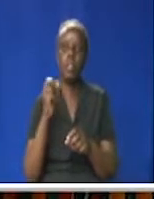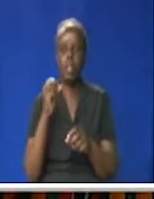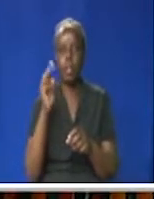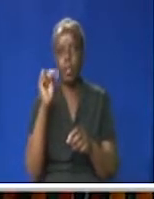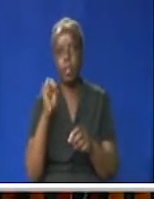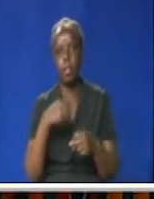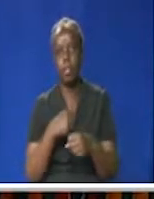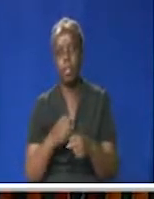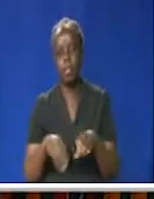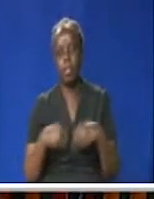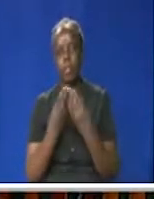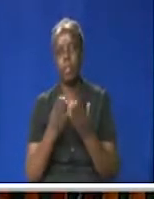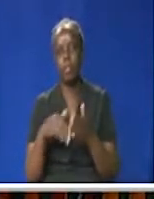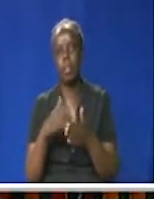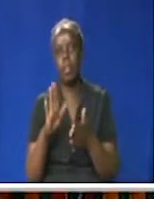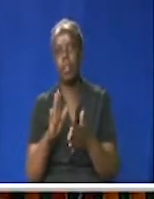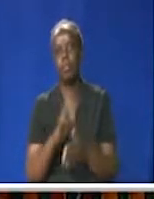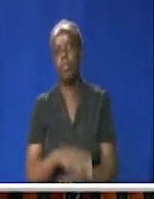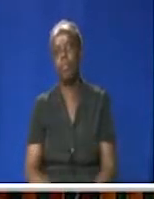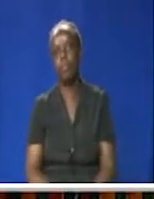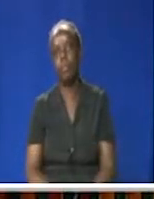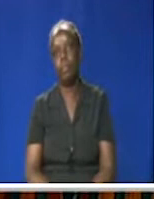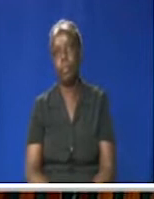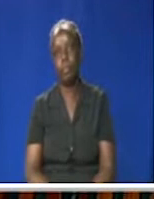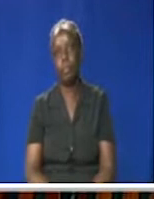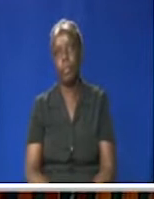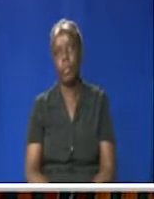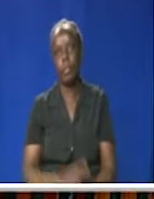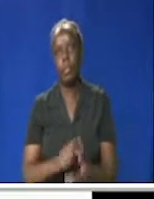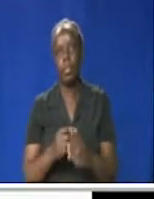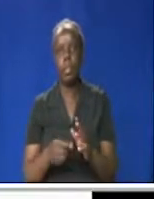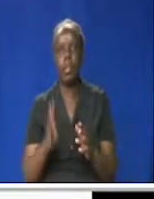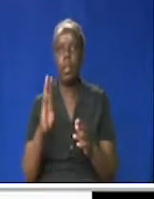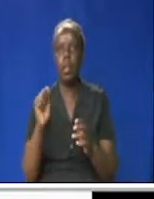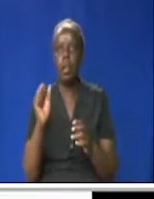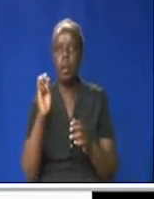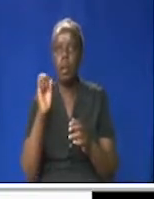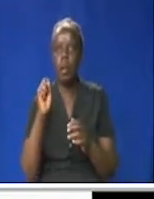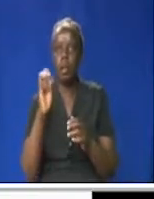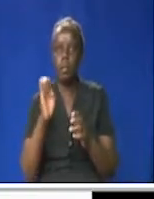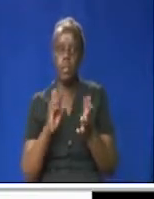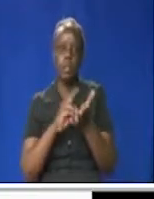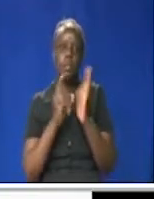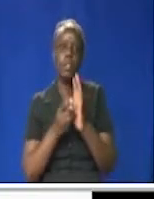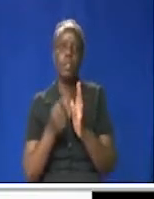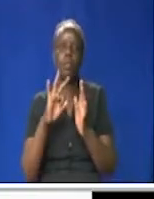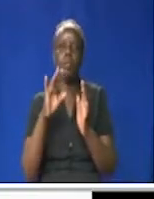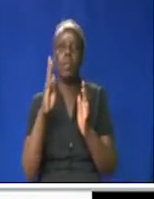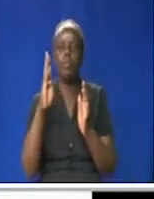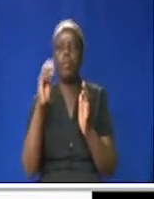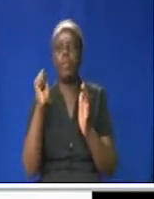from hydrogen ion. Then a base, the definition of a base,